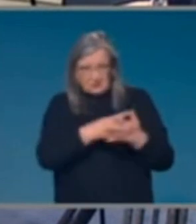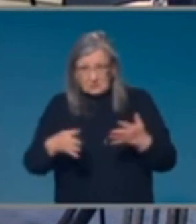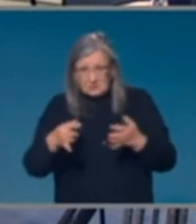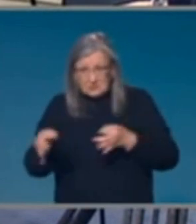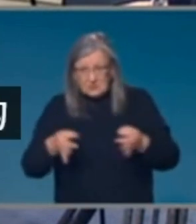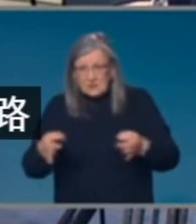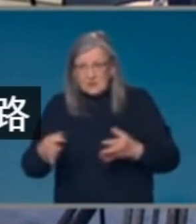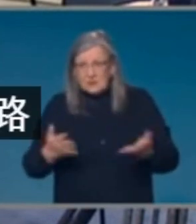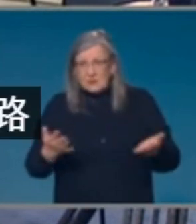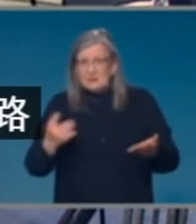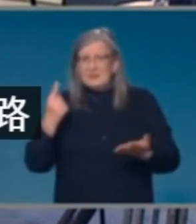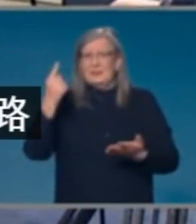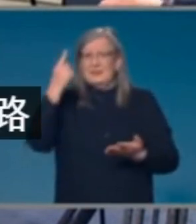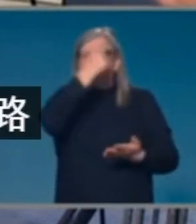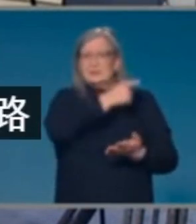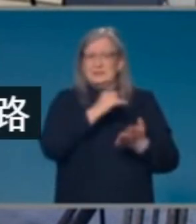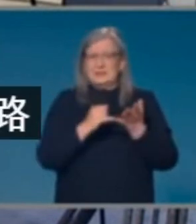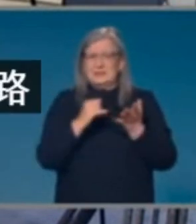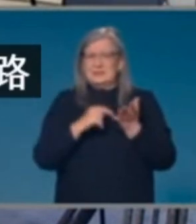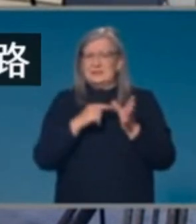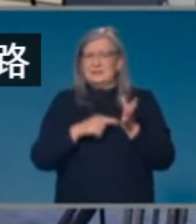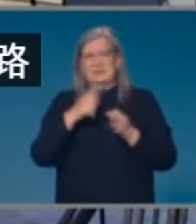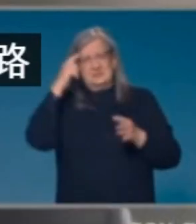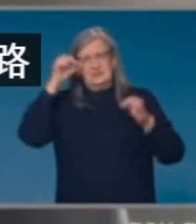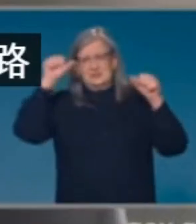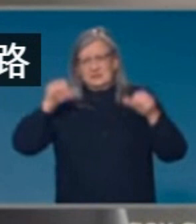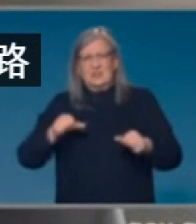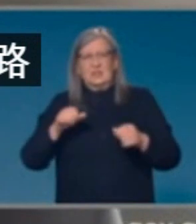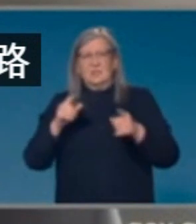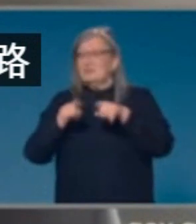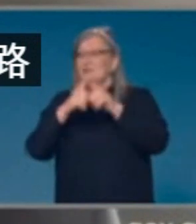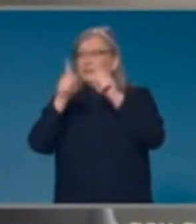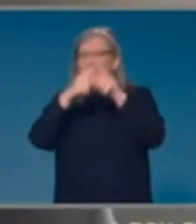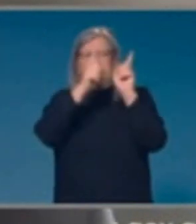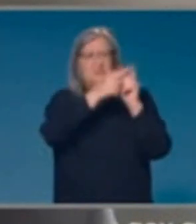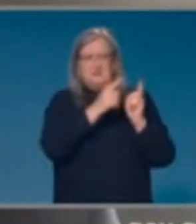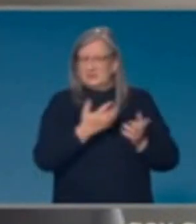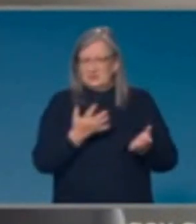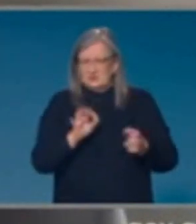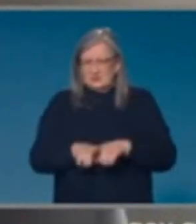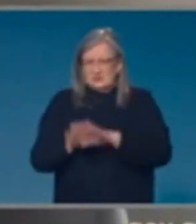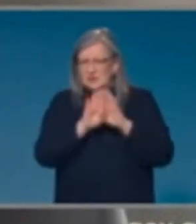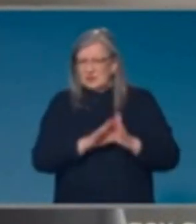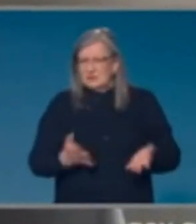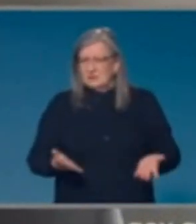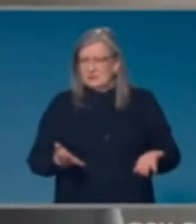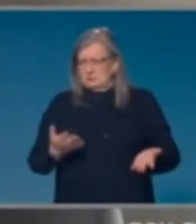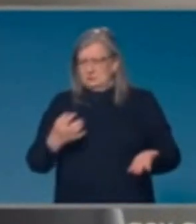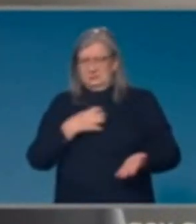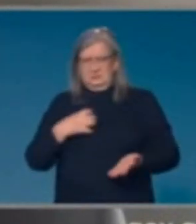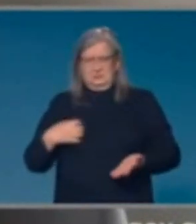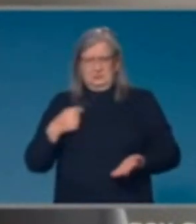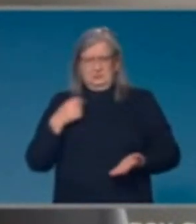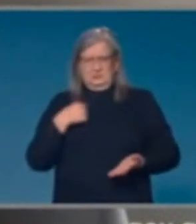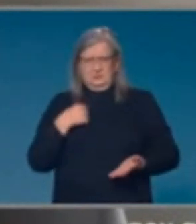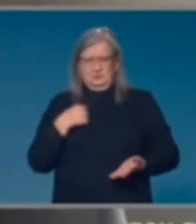going on its own path here? No, I'd respectfully view it the opposite way. We think that what New South Wales